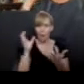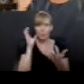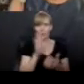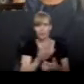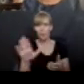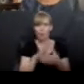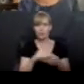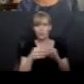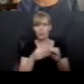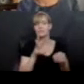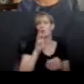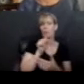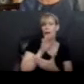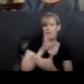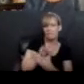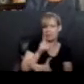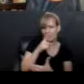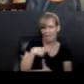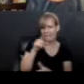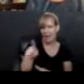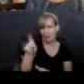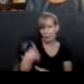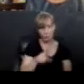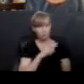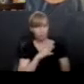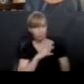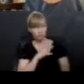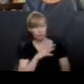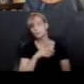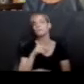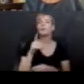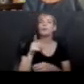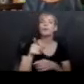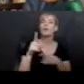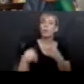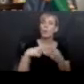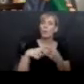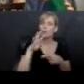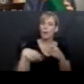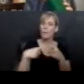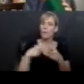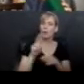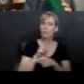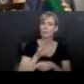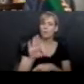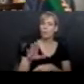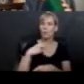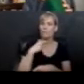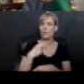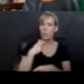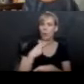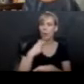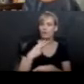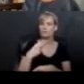can I ask you a question, April? Of course. When we're talking about using our voice, we have something kind of